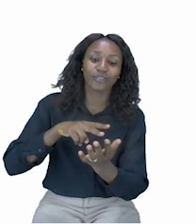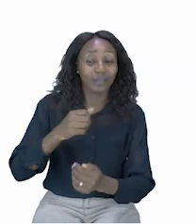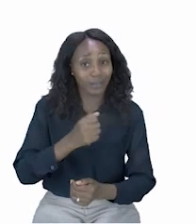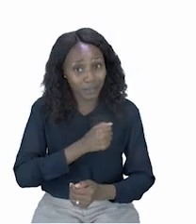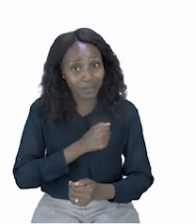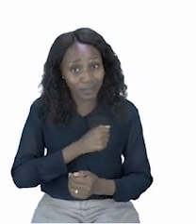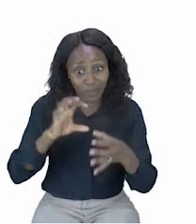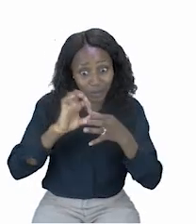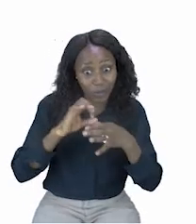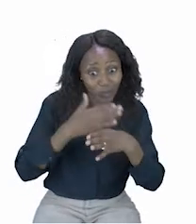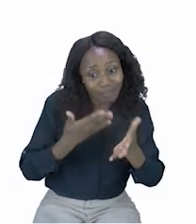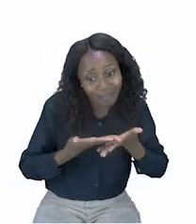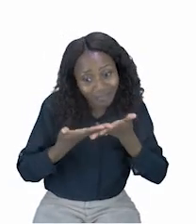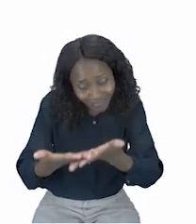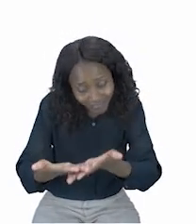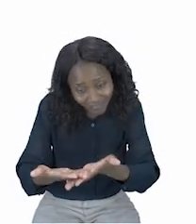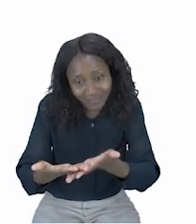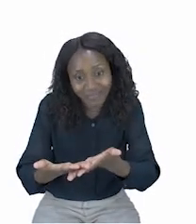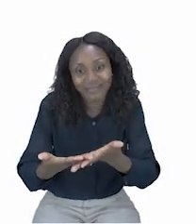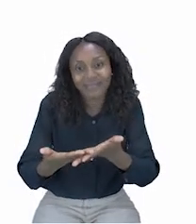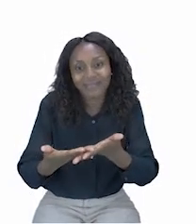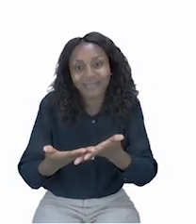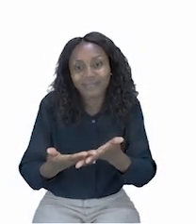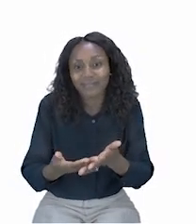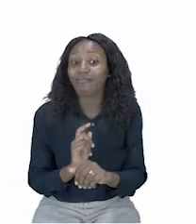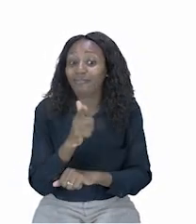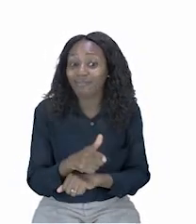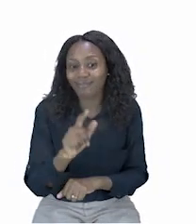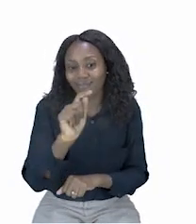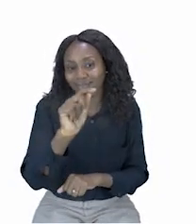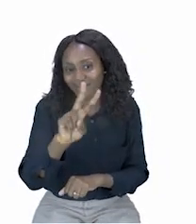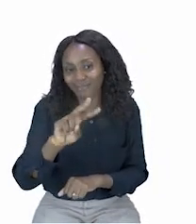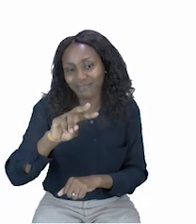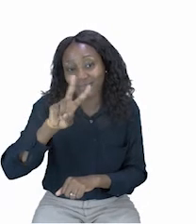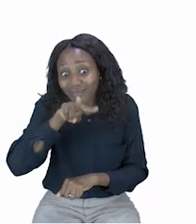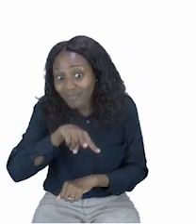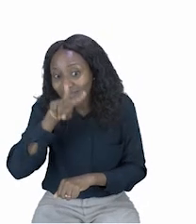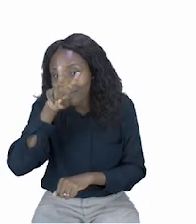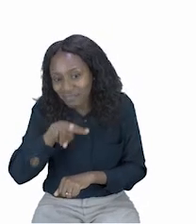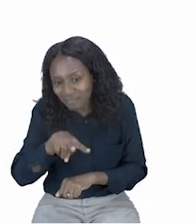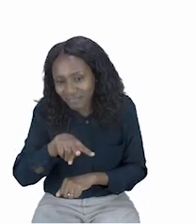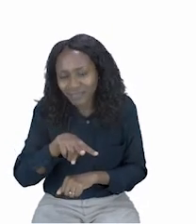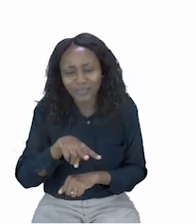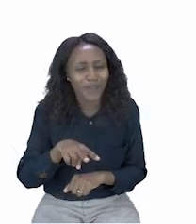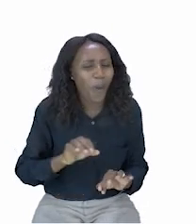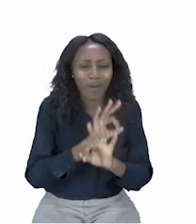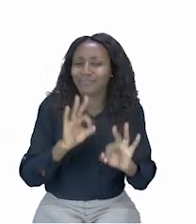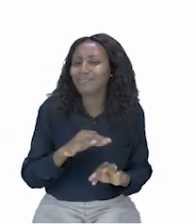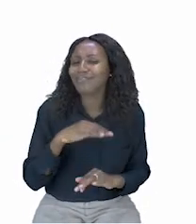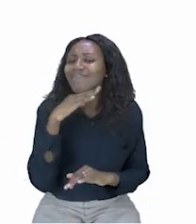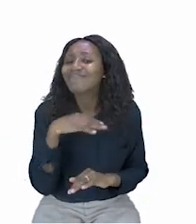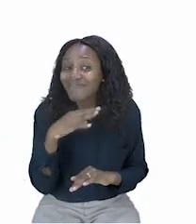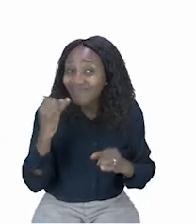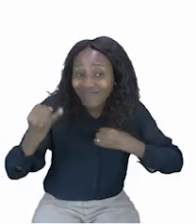our homework, and then we watch television. Oh, what a beautiful story. Did you enjoy